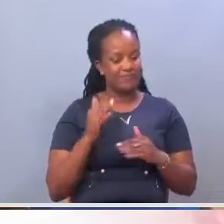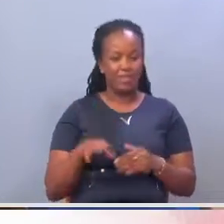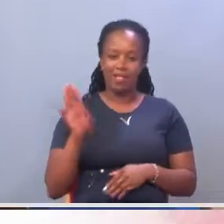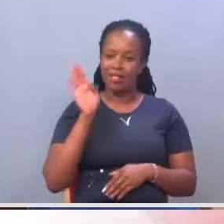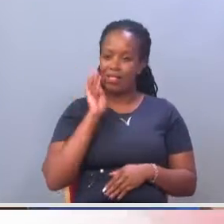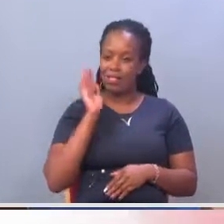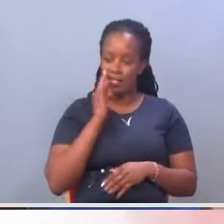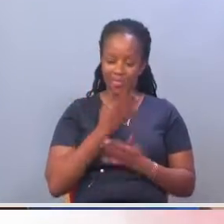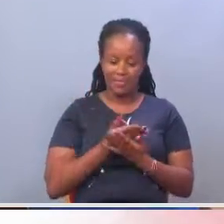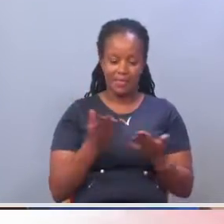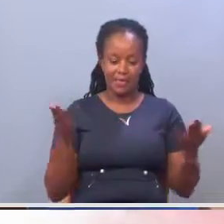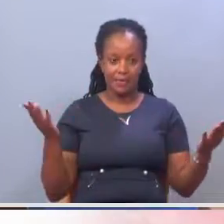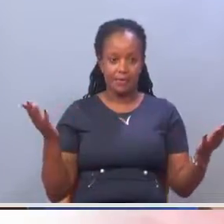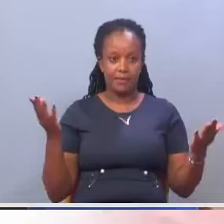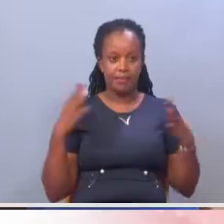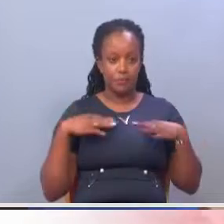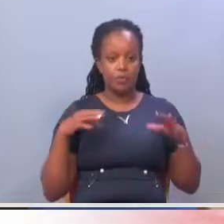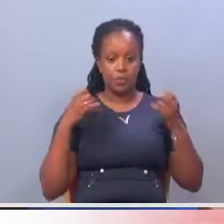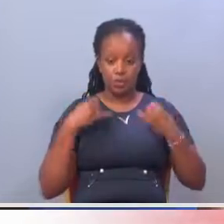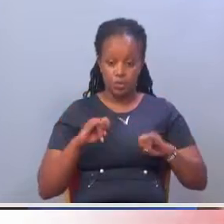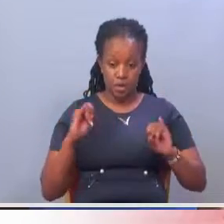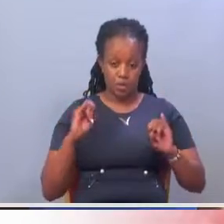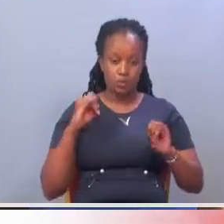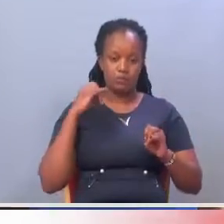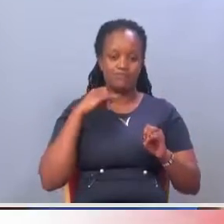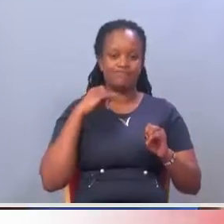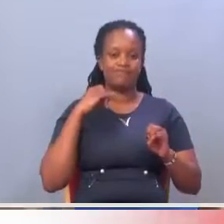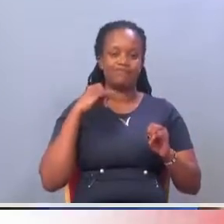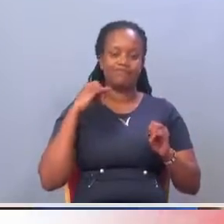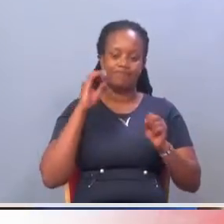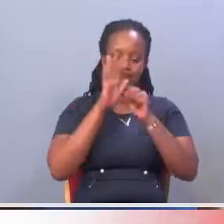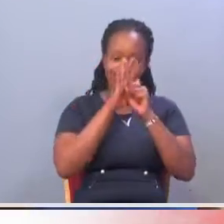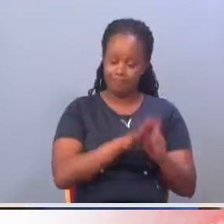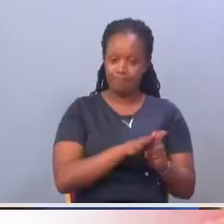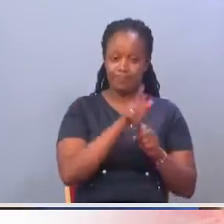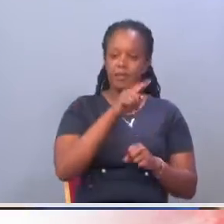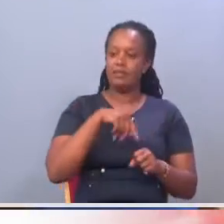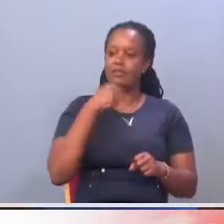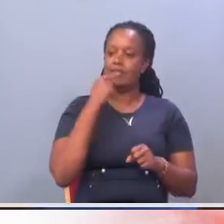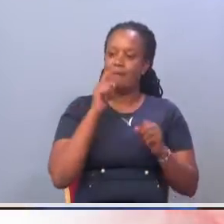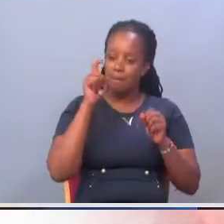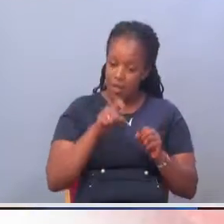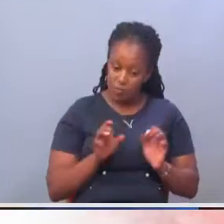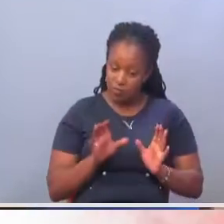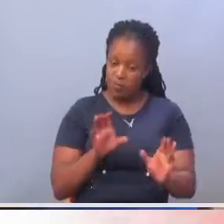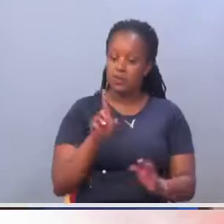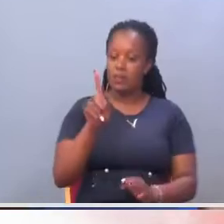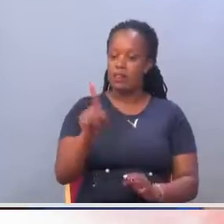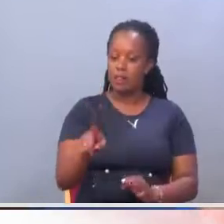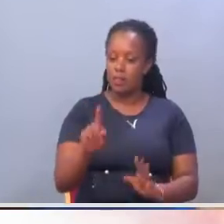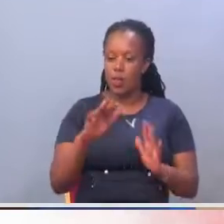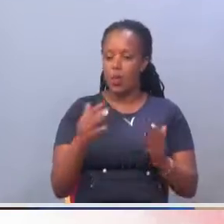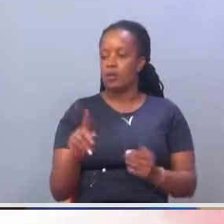watu kujaribu kutushurutisha na kusema ni lazima awe hule ama ule. Nilisema hayo